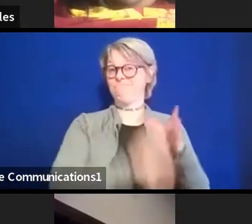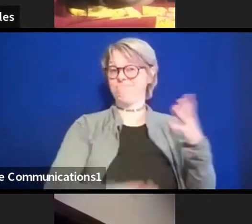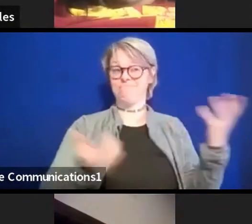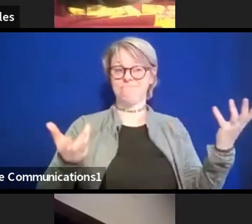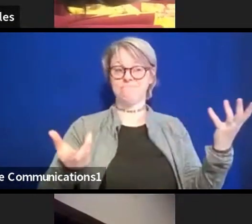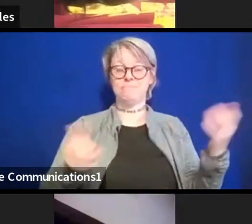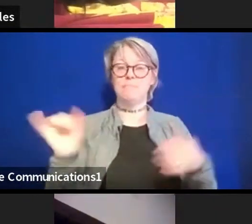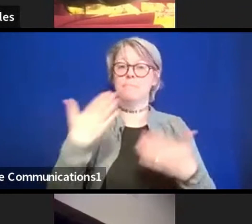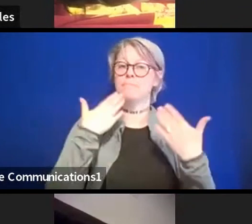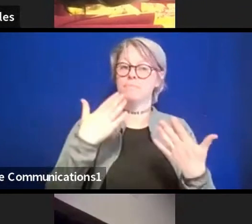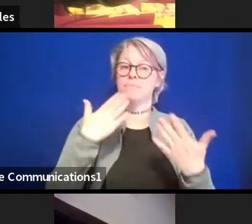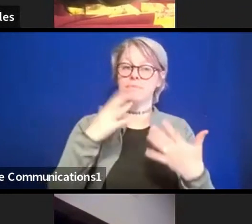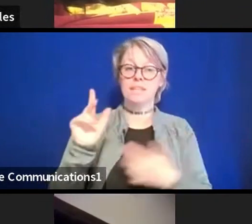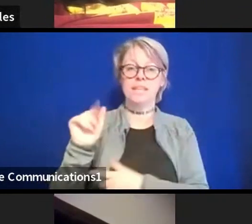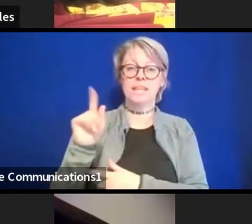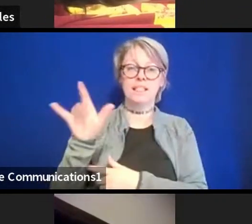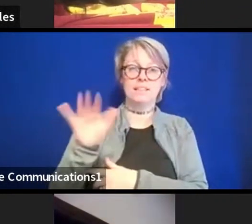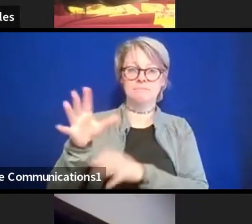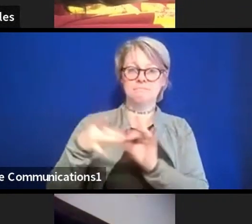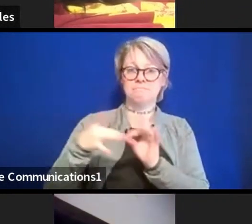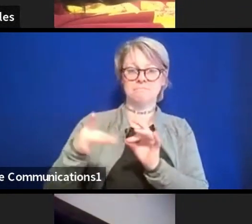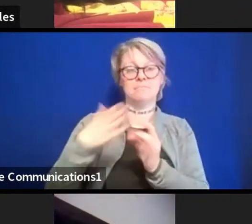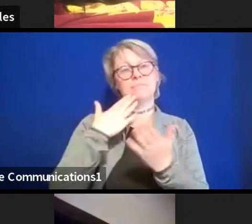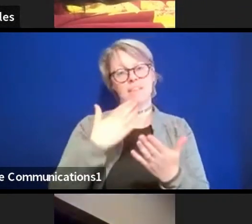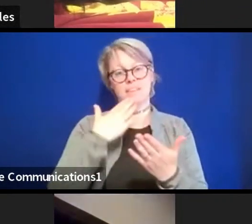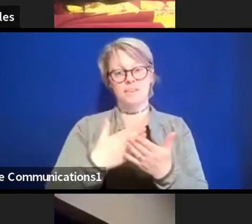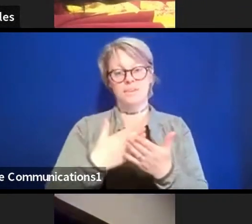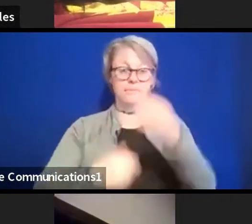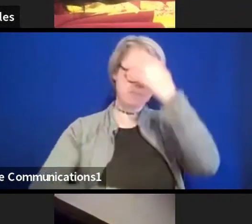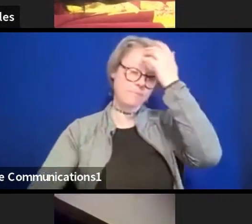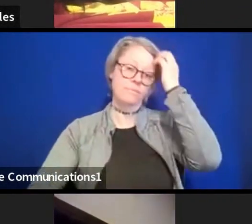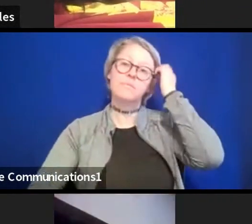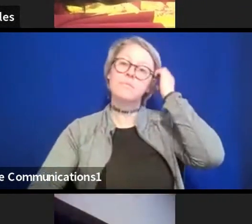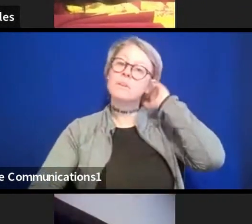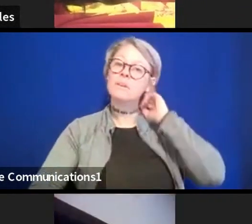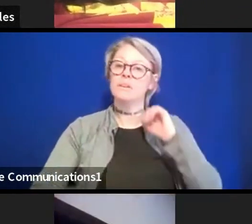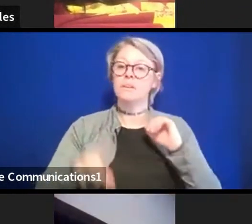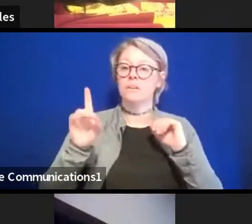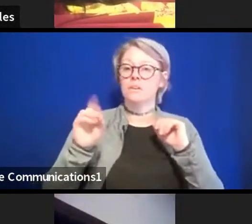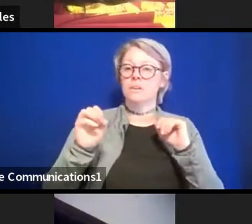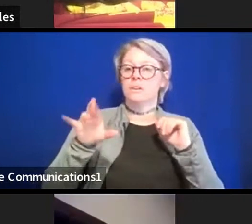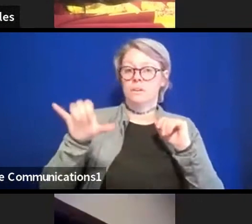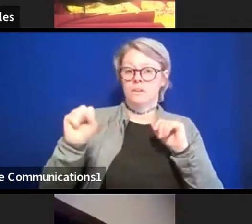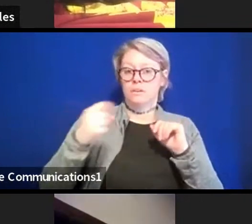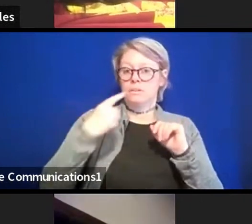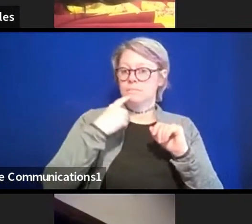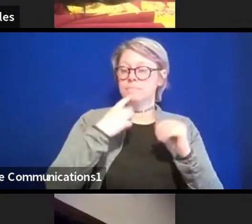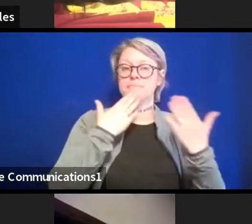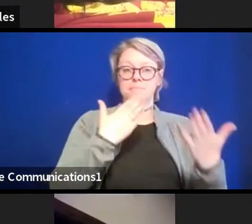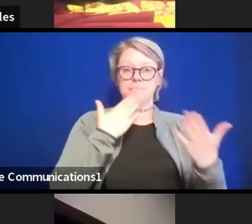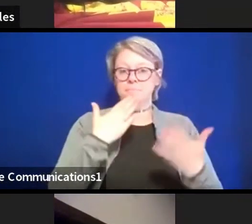thank you so much for sharing that, Kelly. Thank you all. And what I'm going to do now is kind